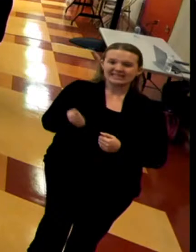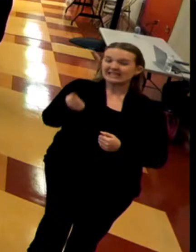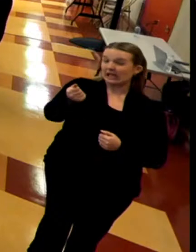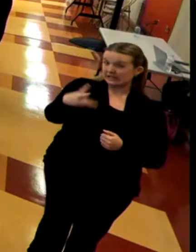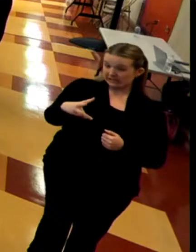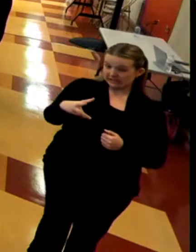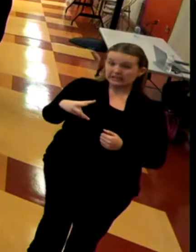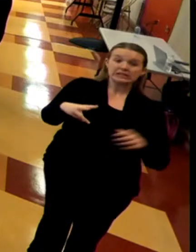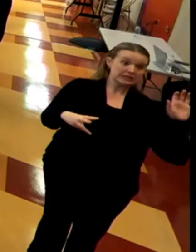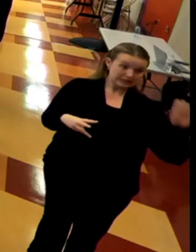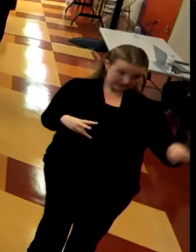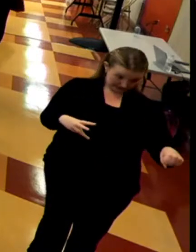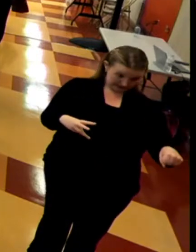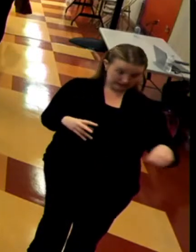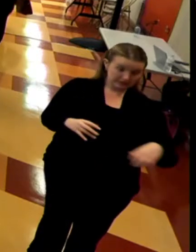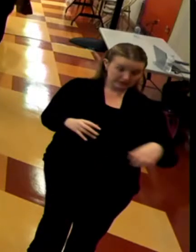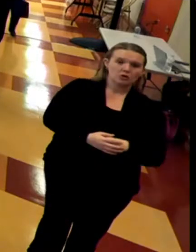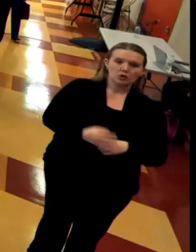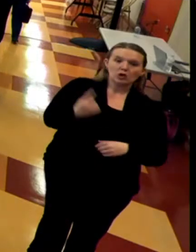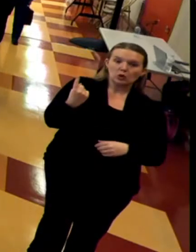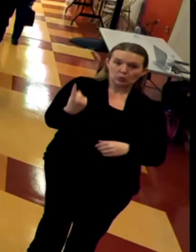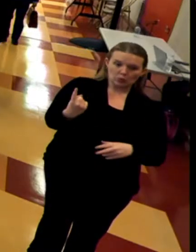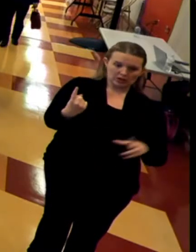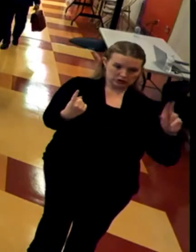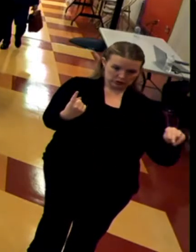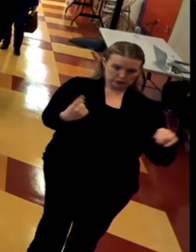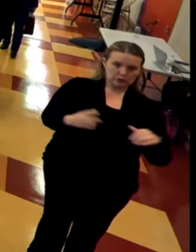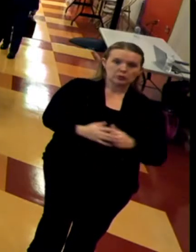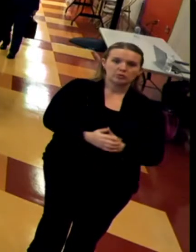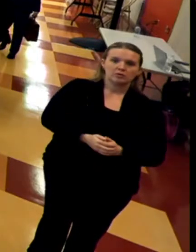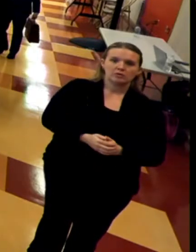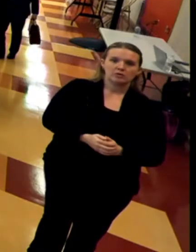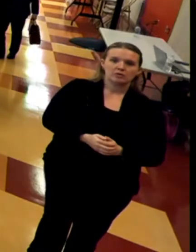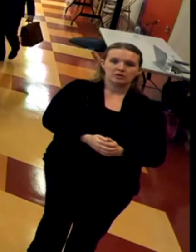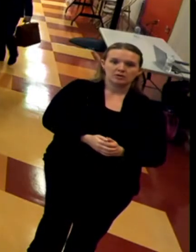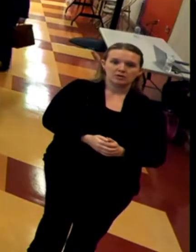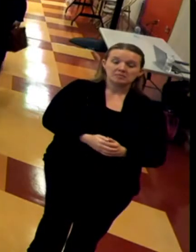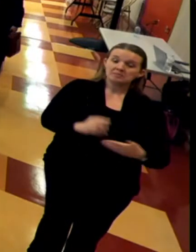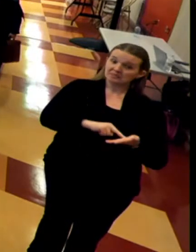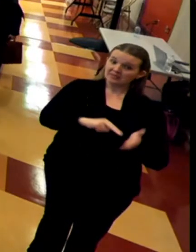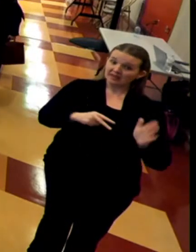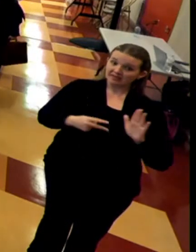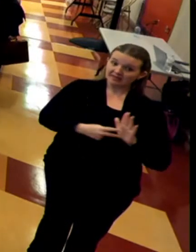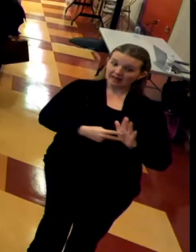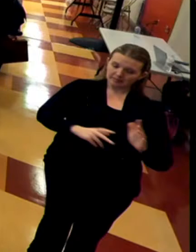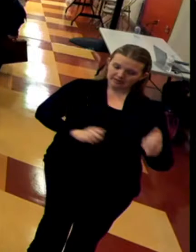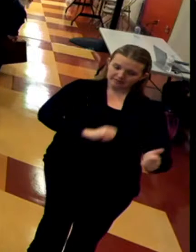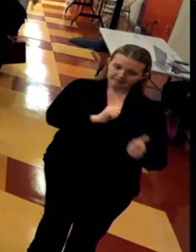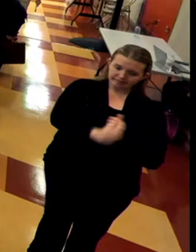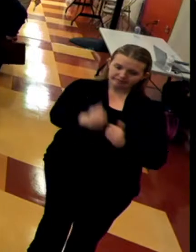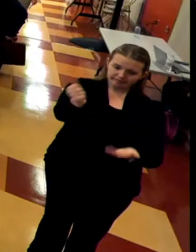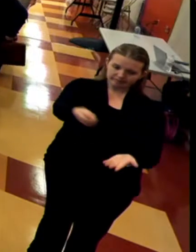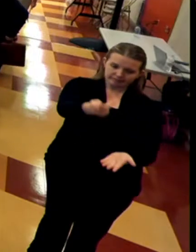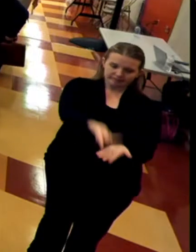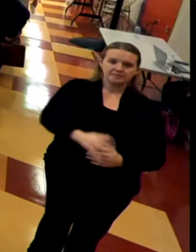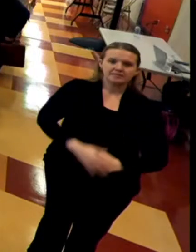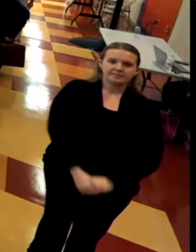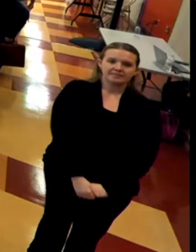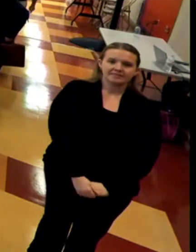16 yays, 1 nay, and that means the motion passes.